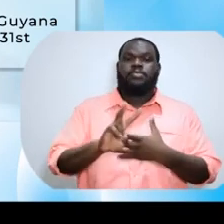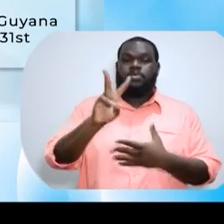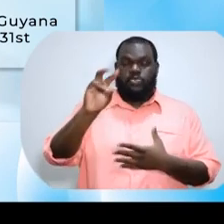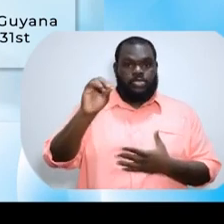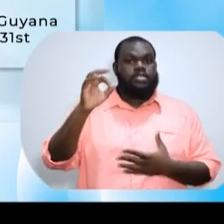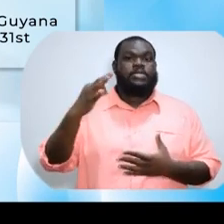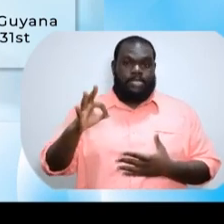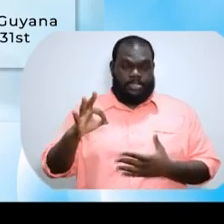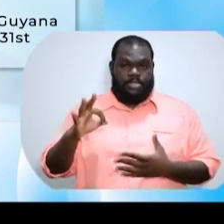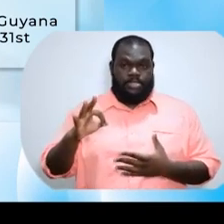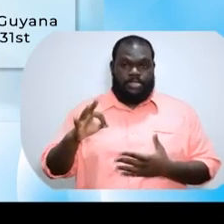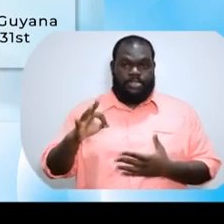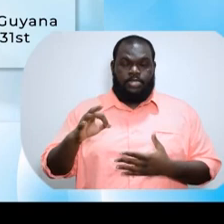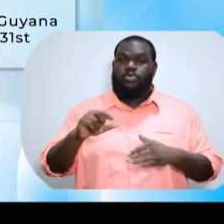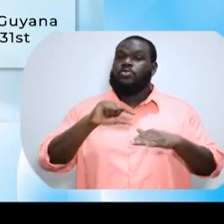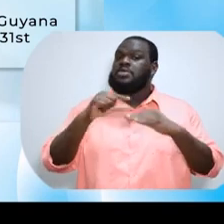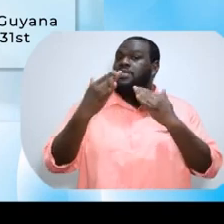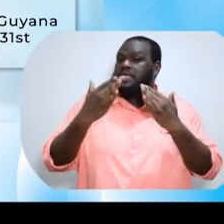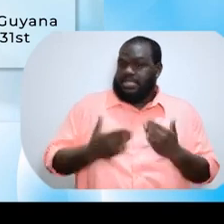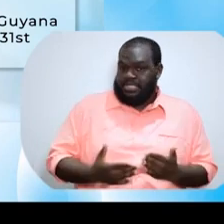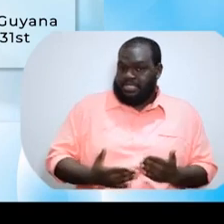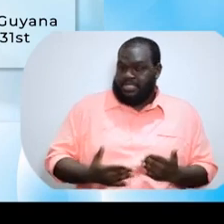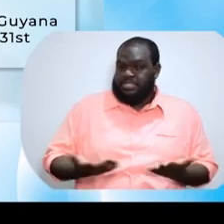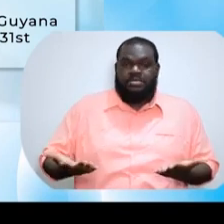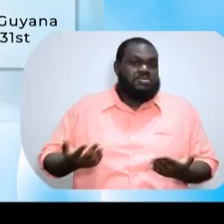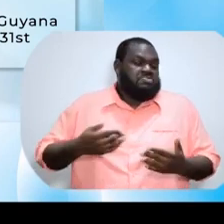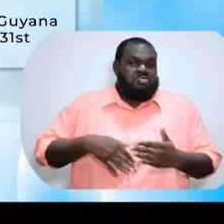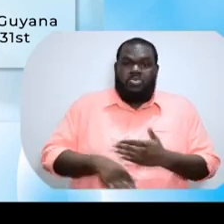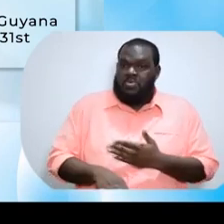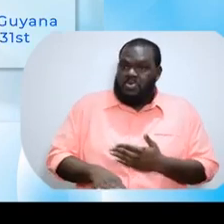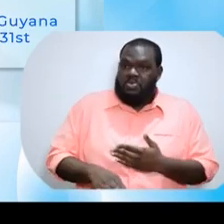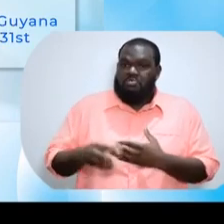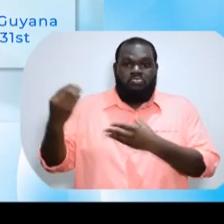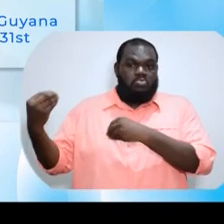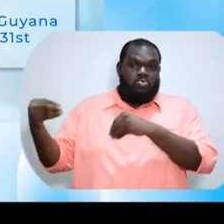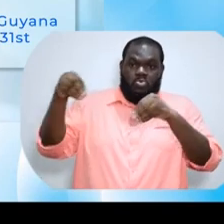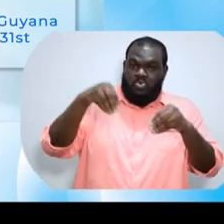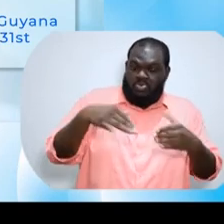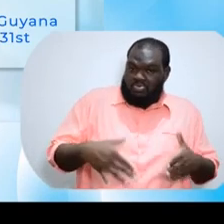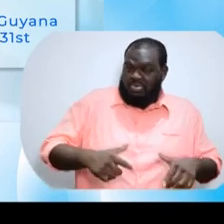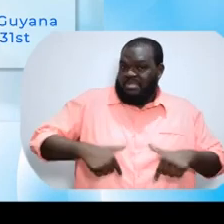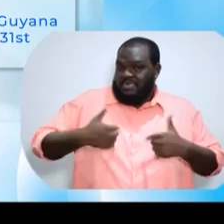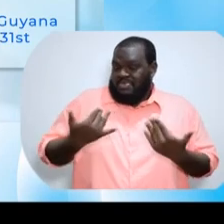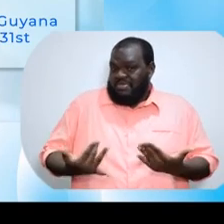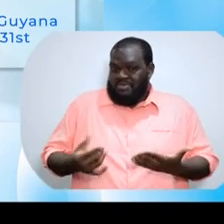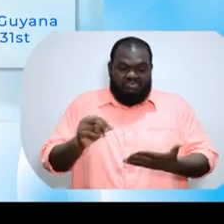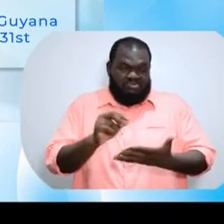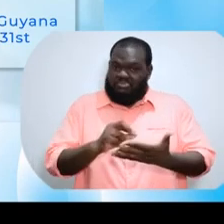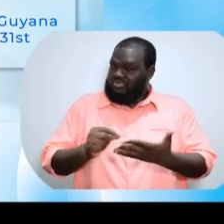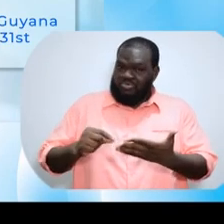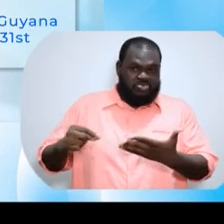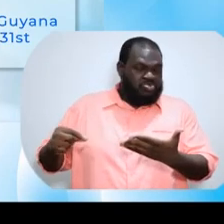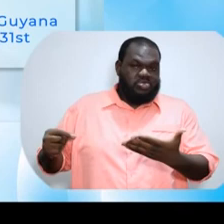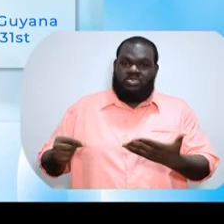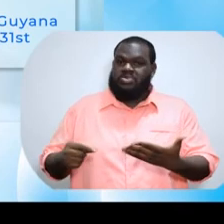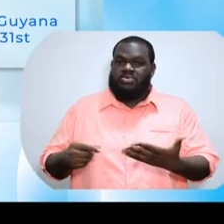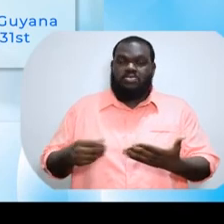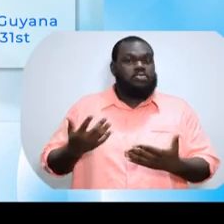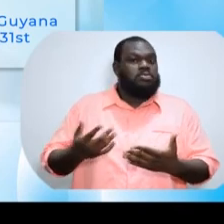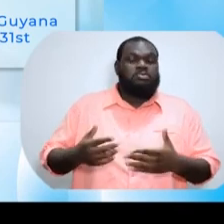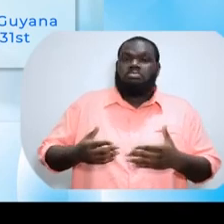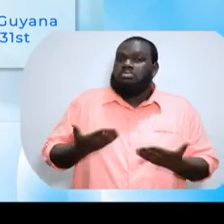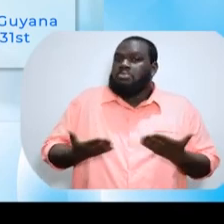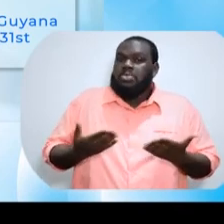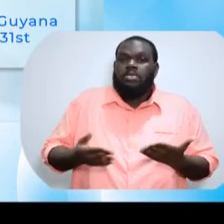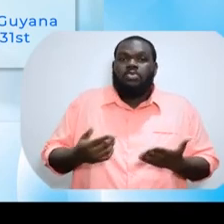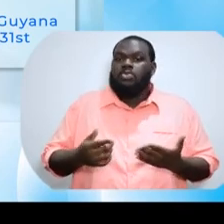citizen by birth, descent, naturalization, or registration, a citizen of a Commonwealth country living in Guyana for a